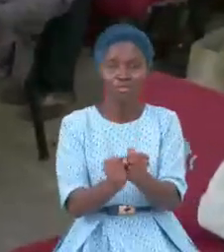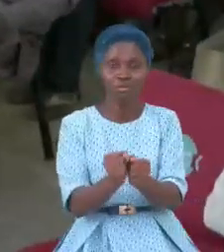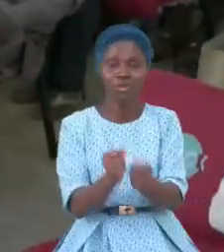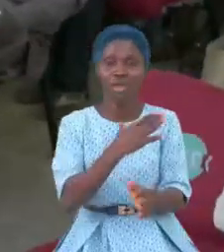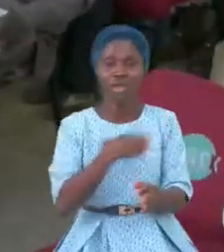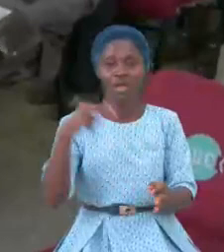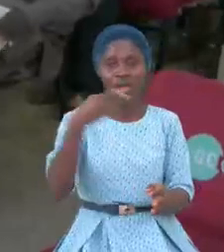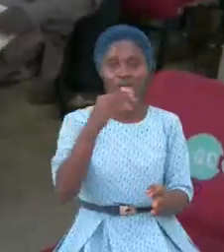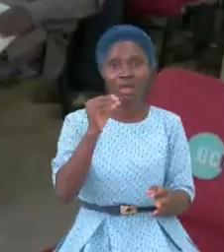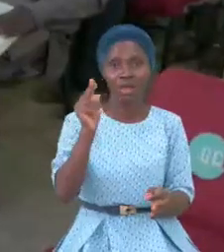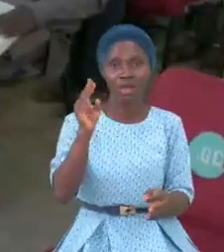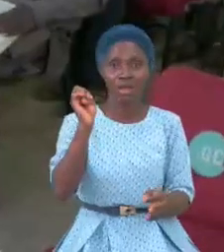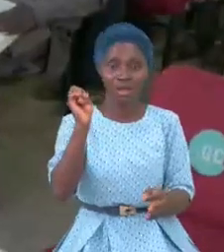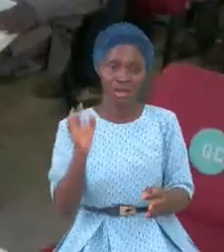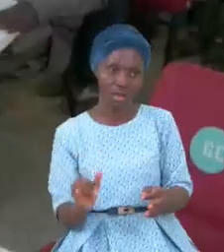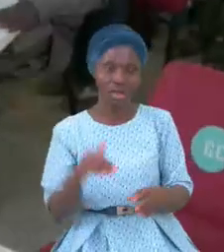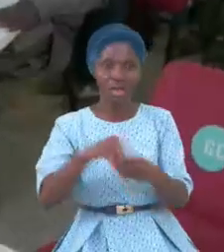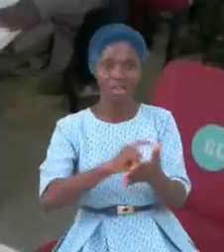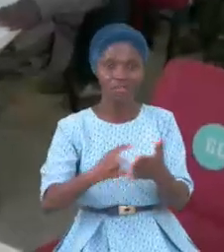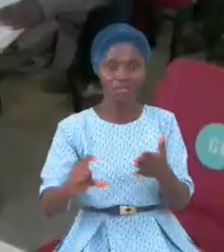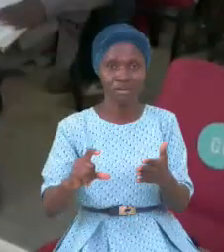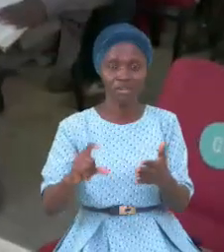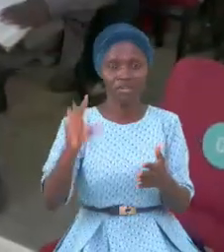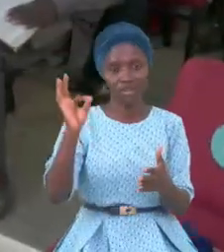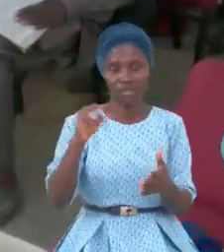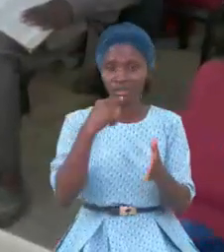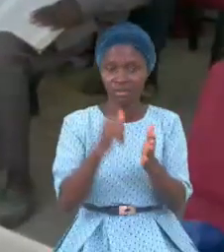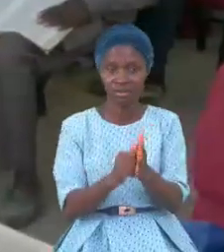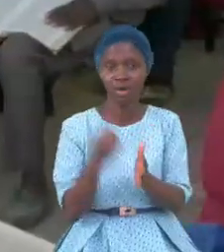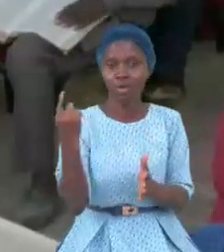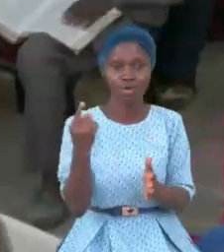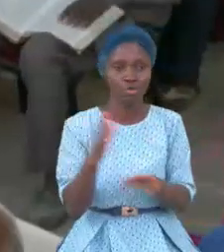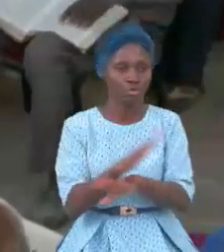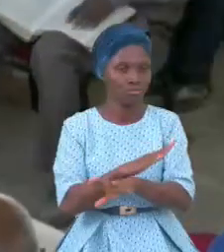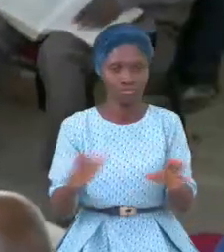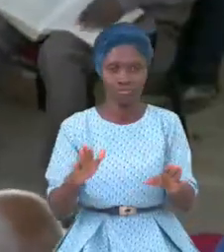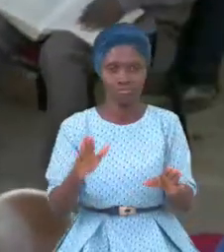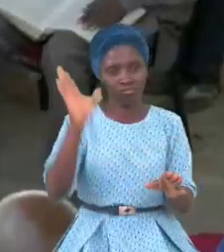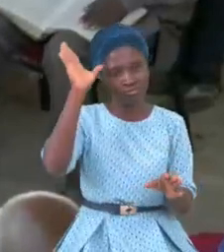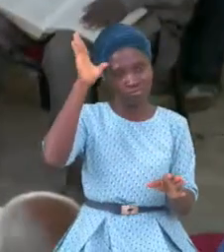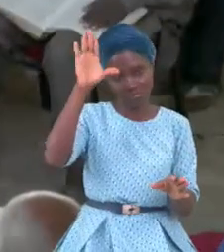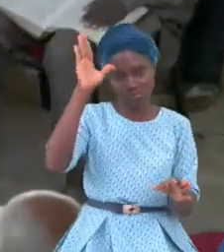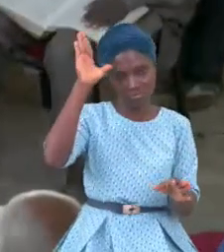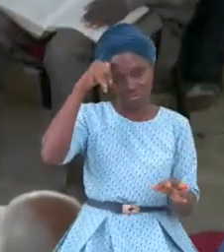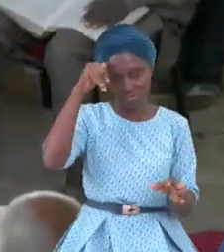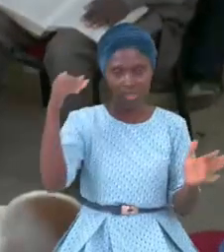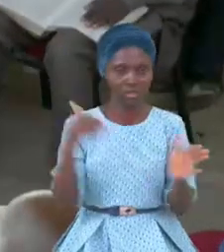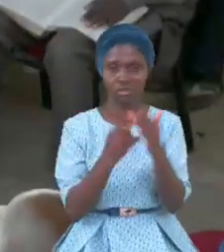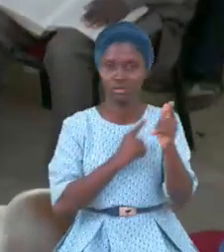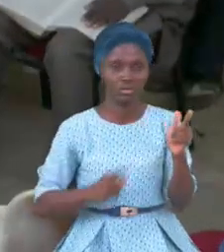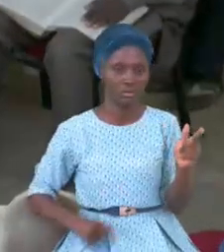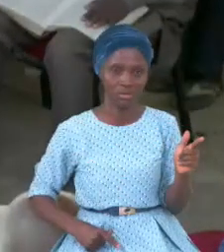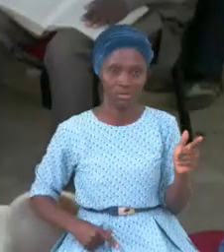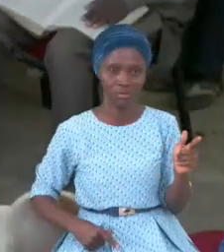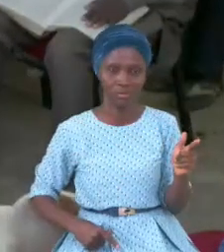verse 9, only rebel not against the Lord. Have you noticed something?